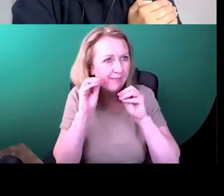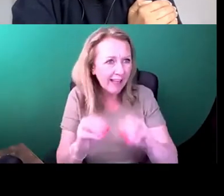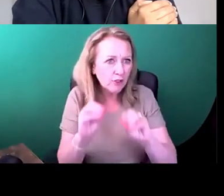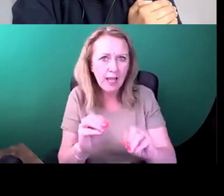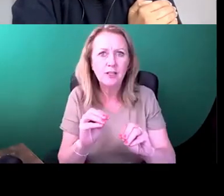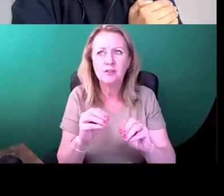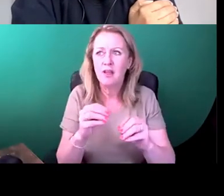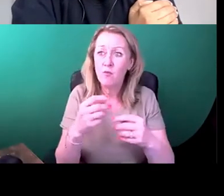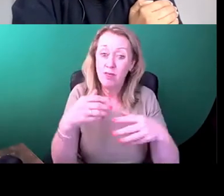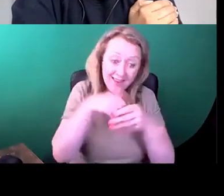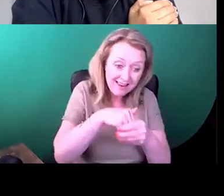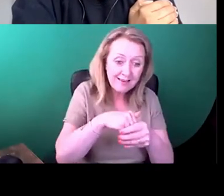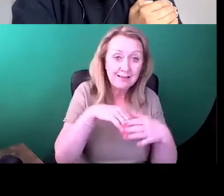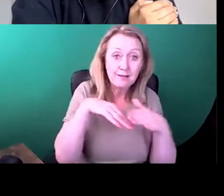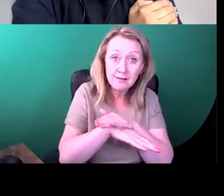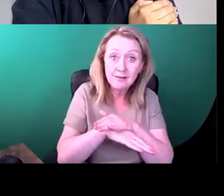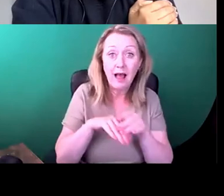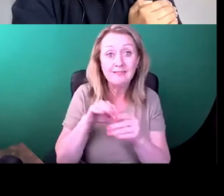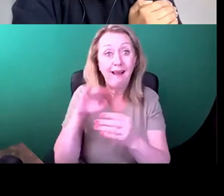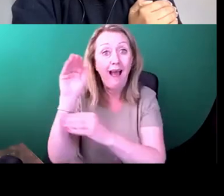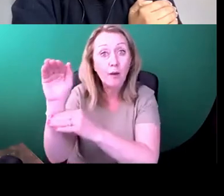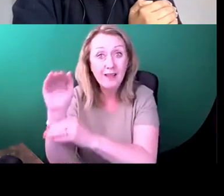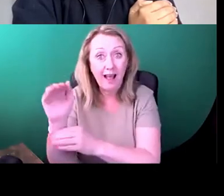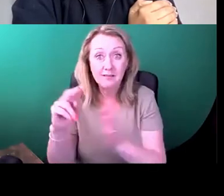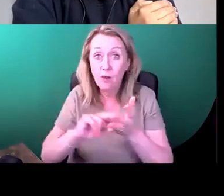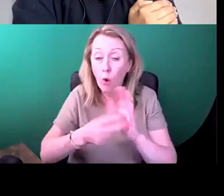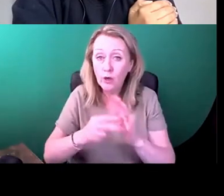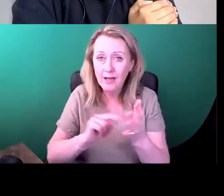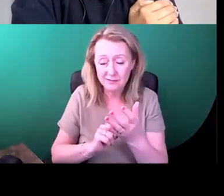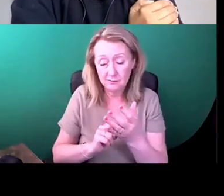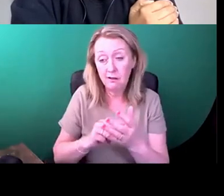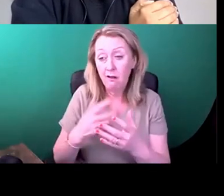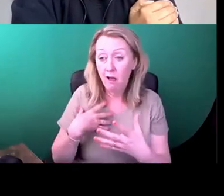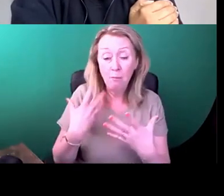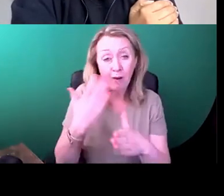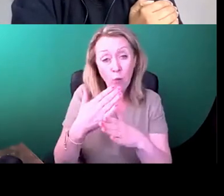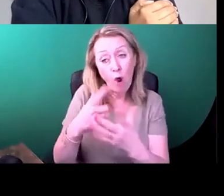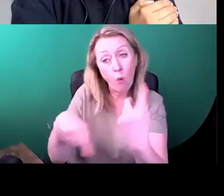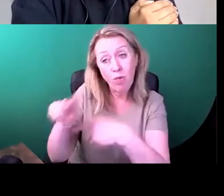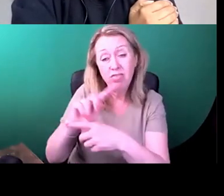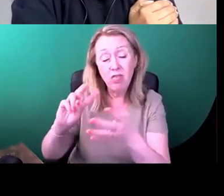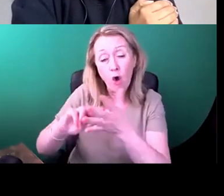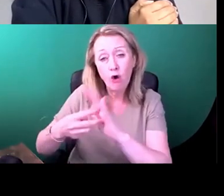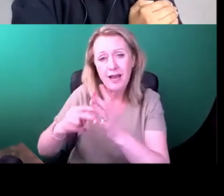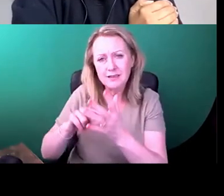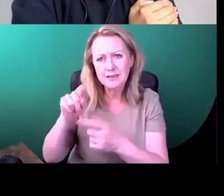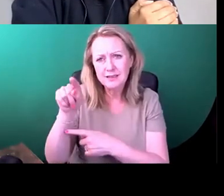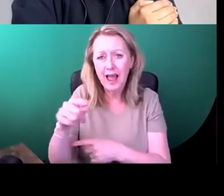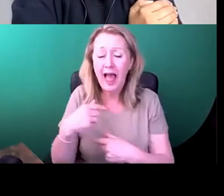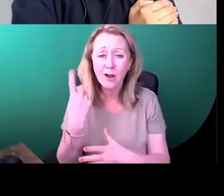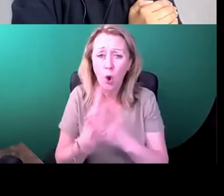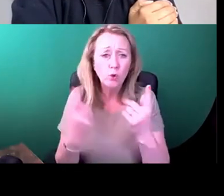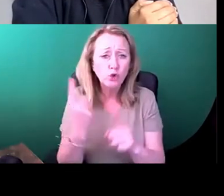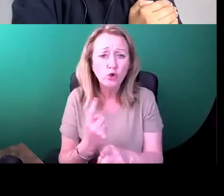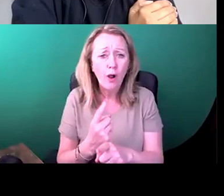and outside. Having worked with a number of organisations and on independent projects, I can only talk in real concrete ways by